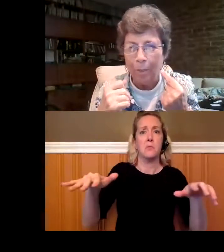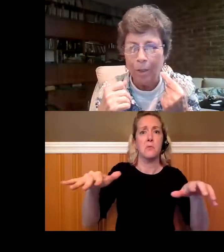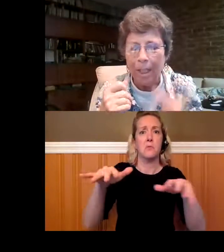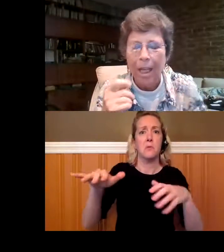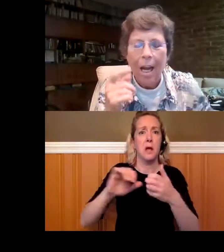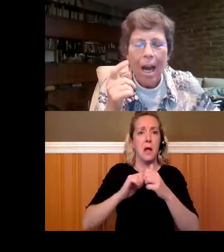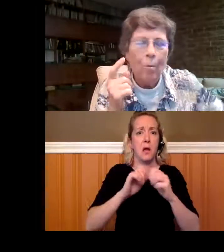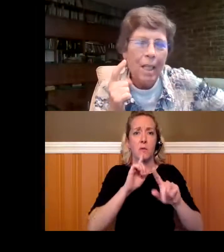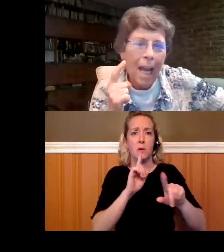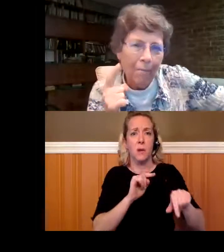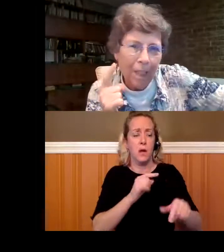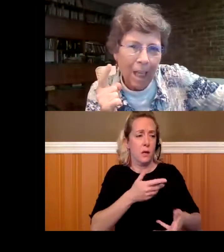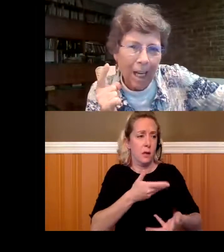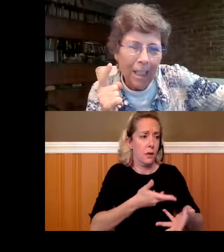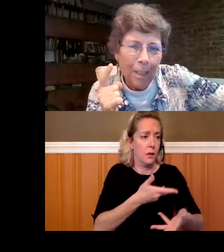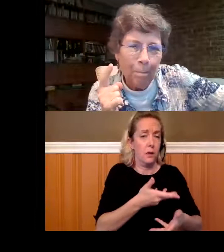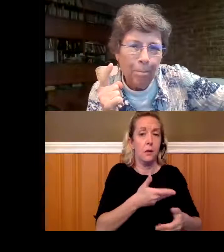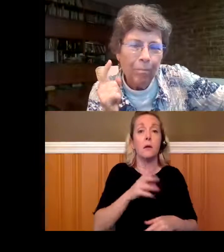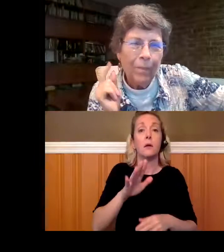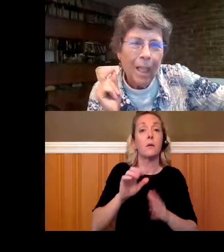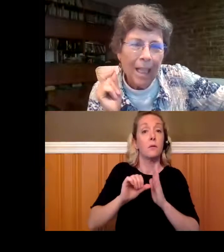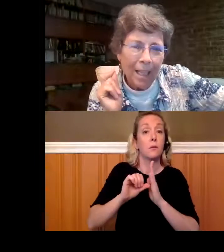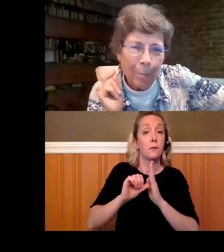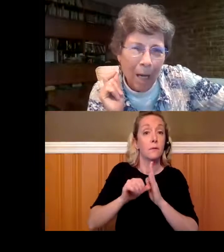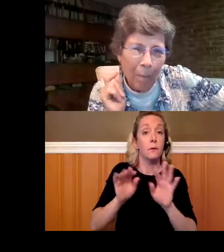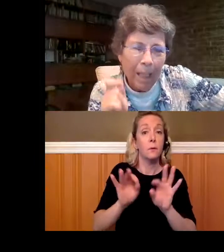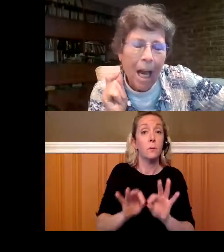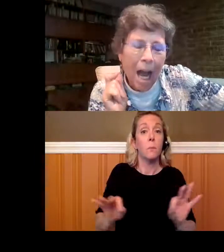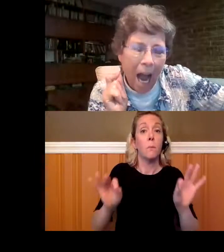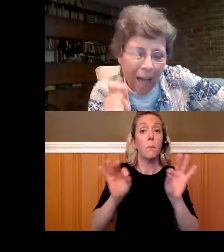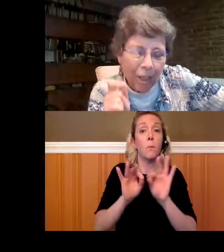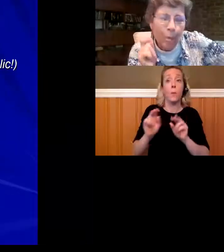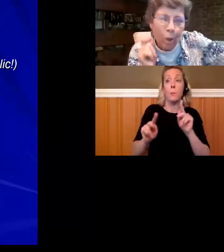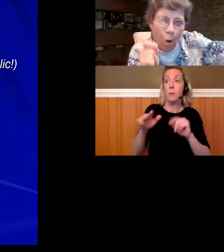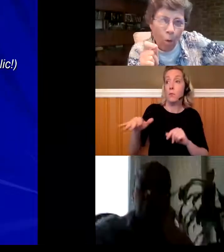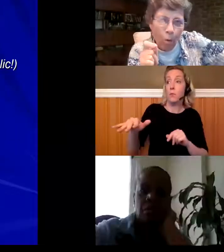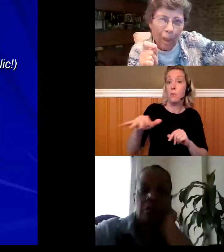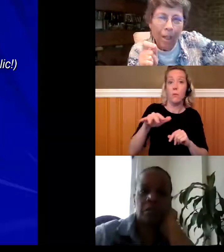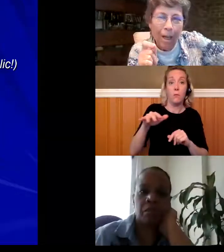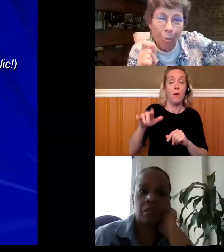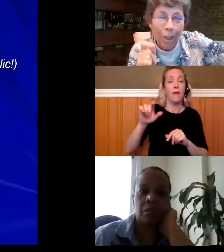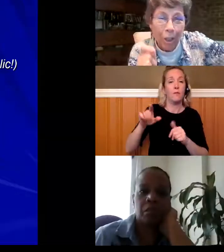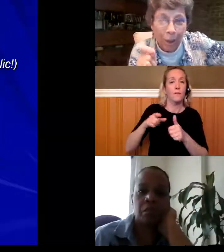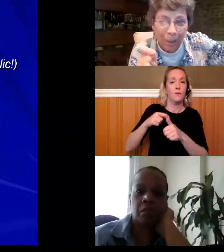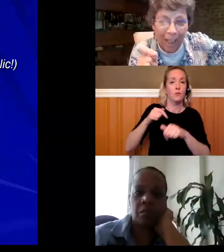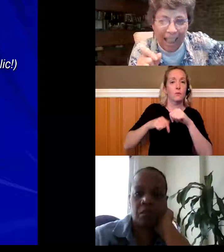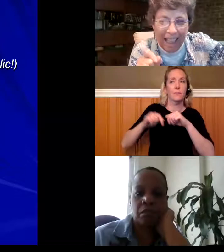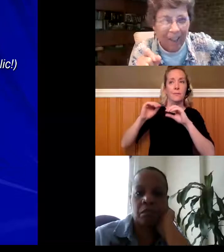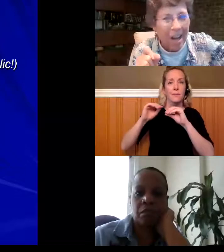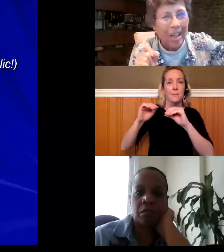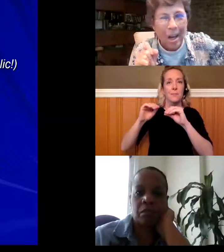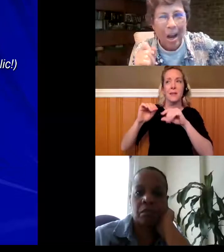I want to emphasize that the public has to be told what to do. They're not going to